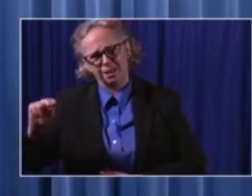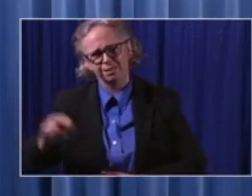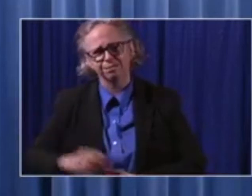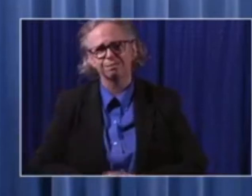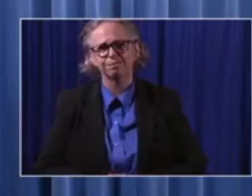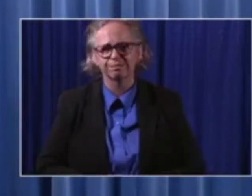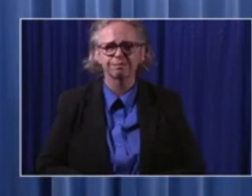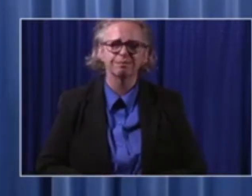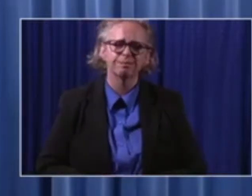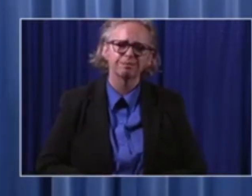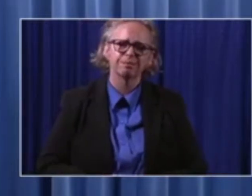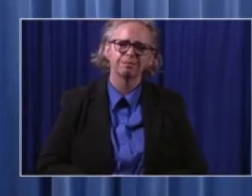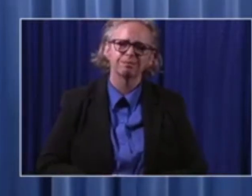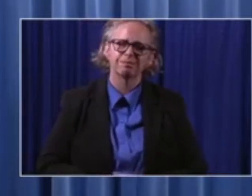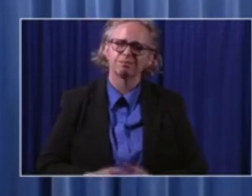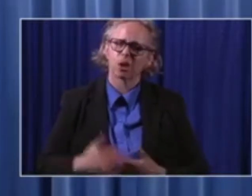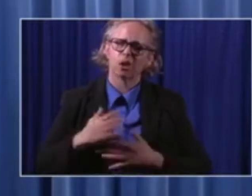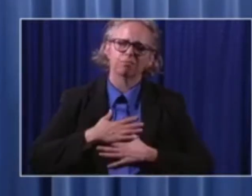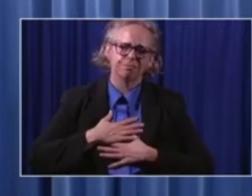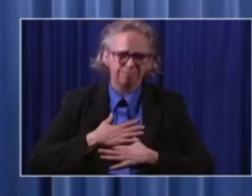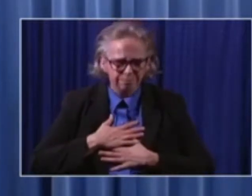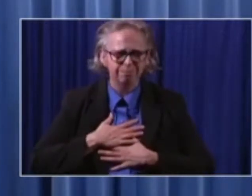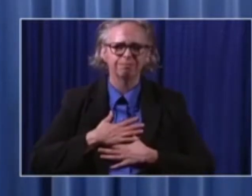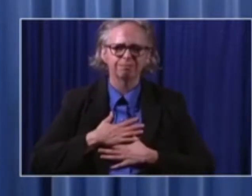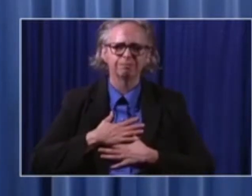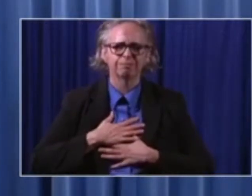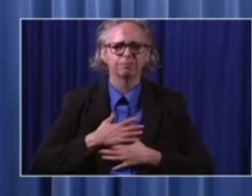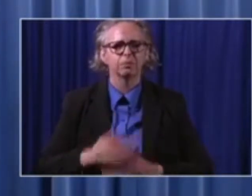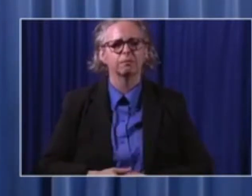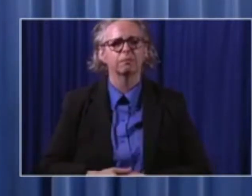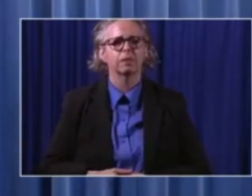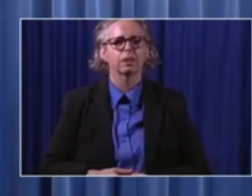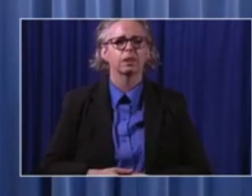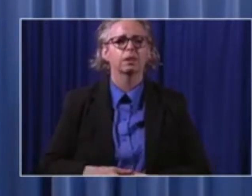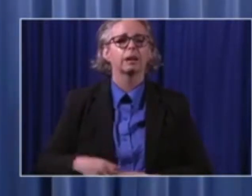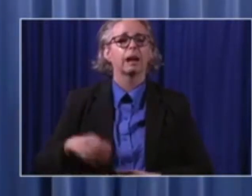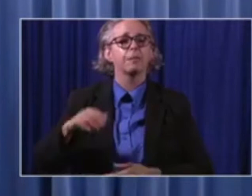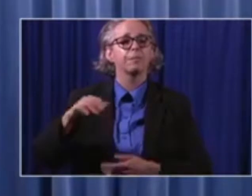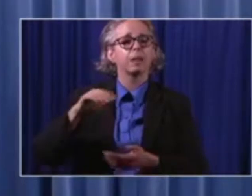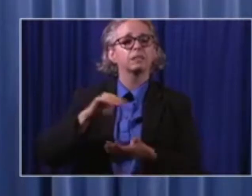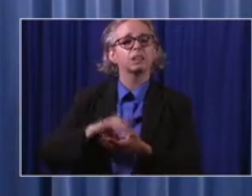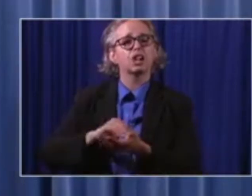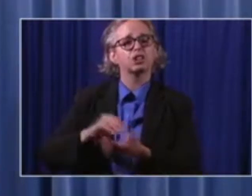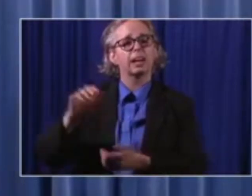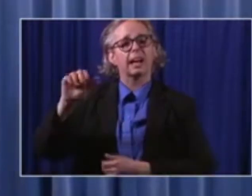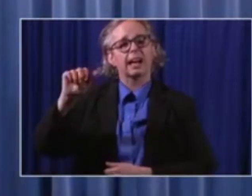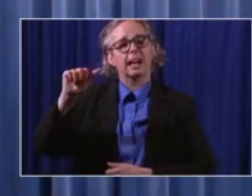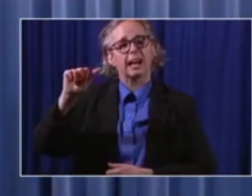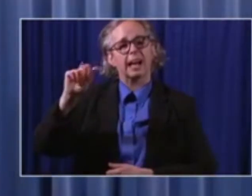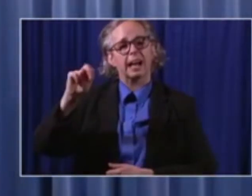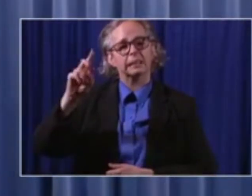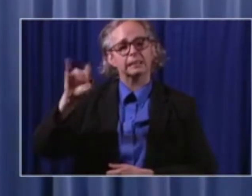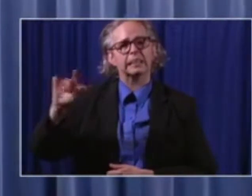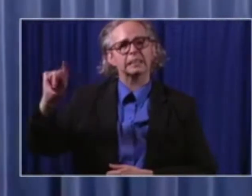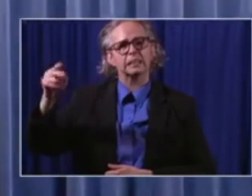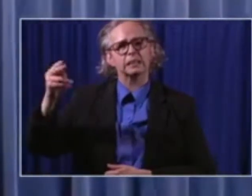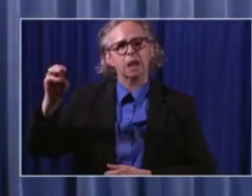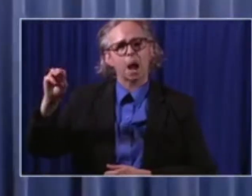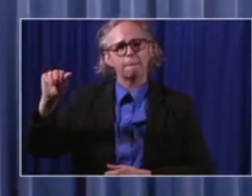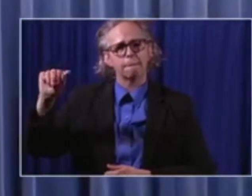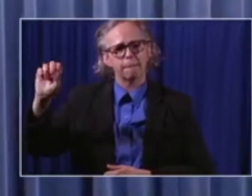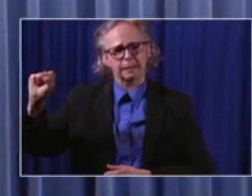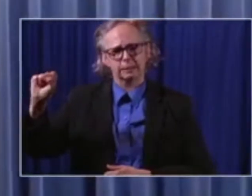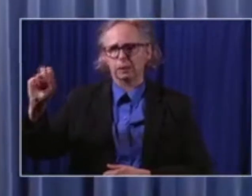Let me start today with Dr. Andy Thomas. He's joining us by Skype. Dr. Andrew Thomas,